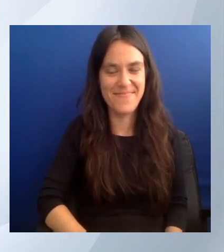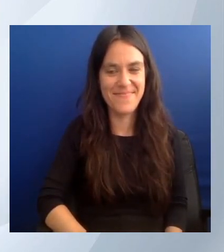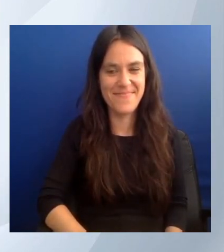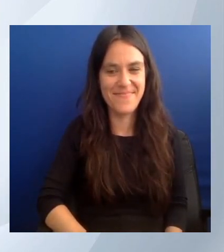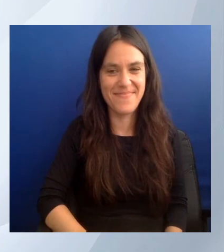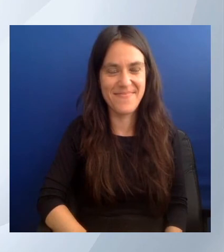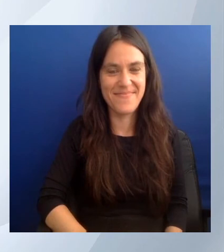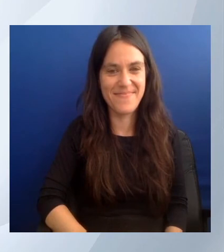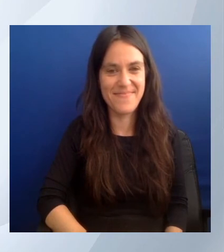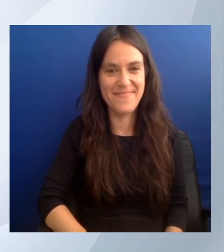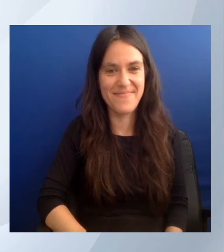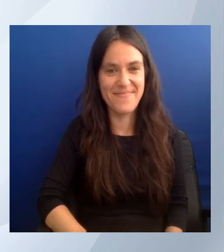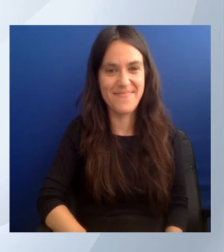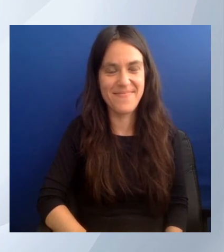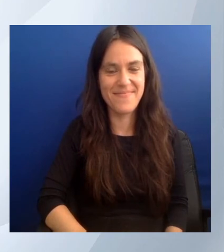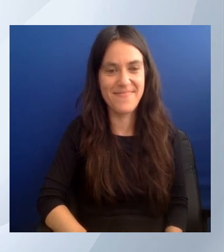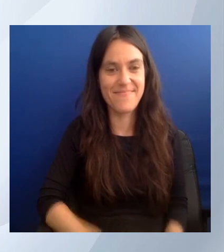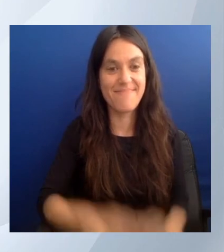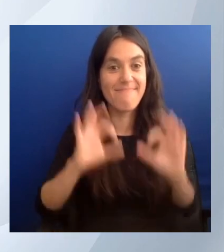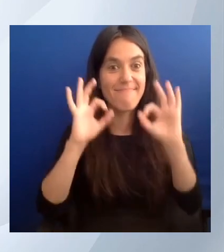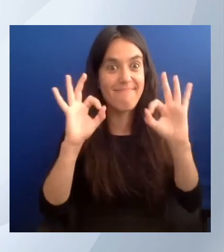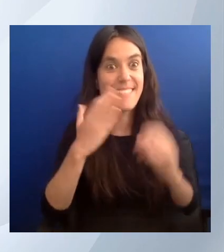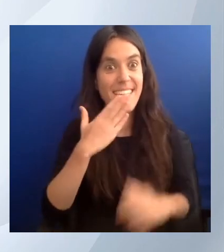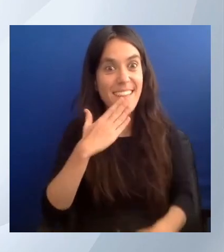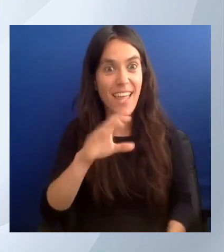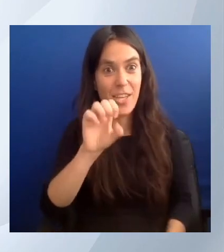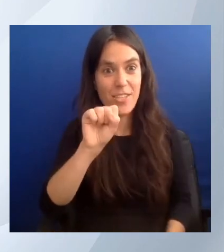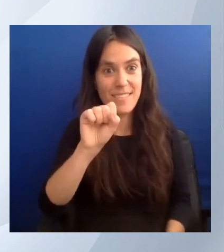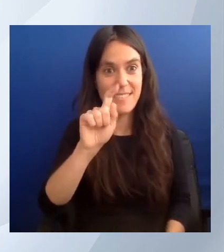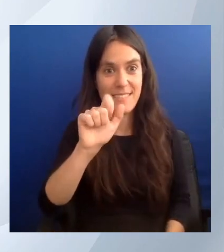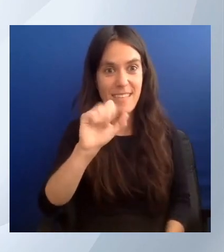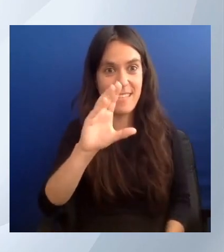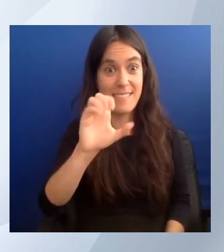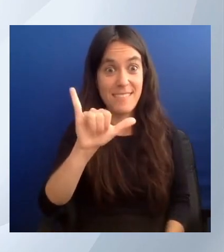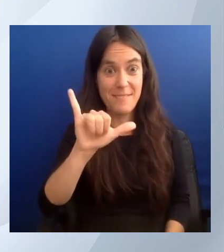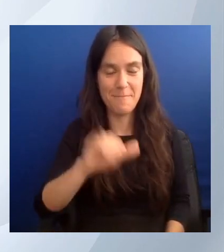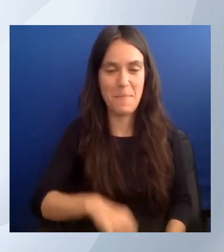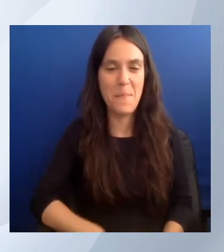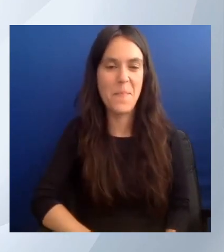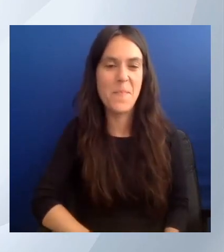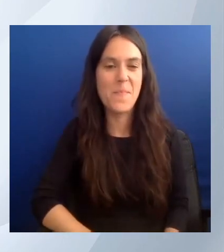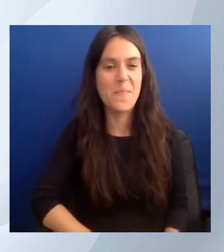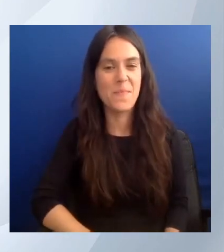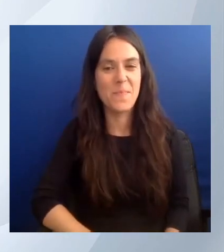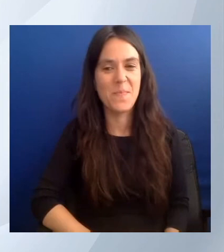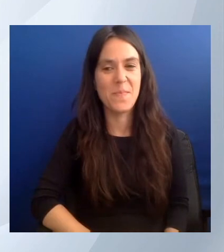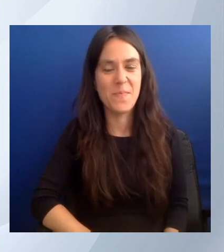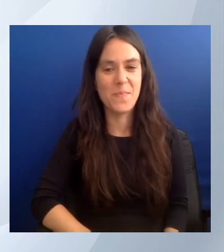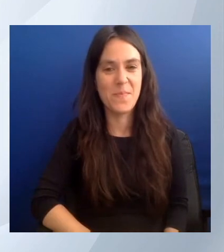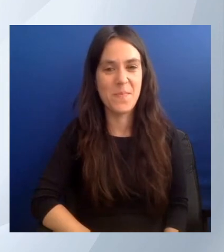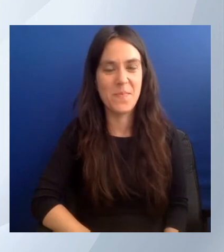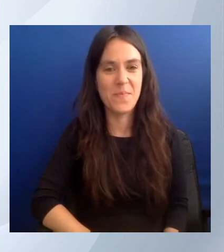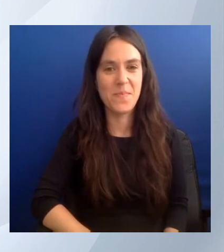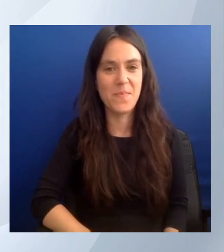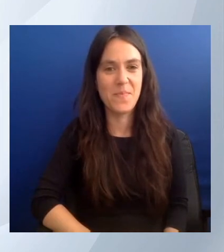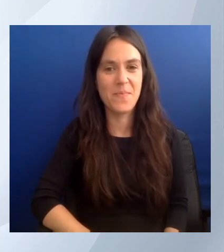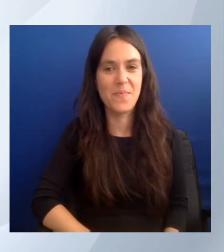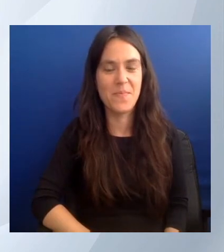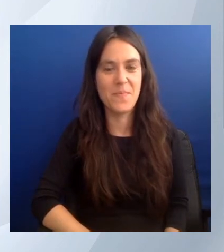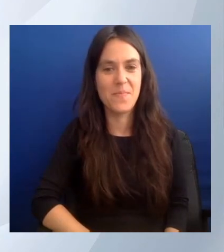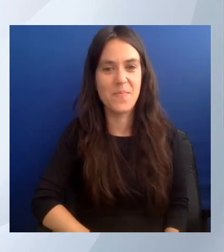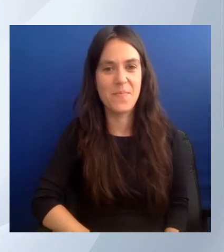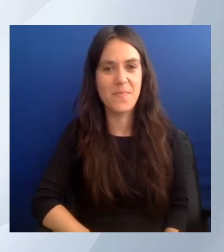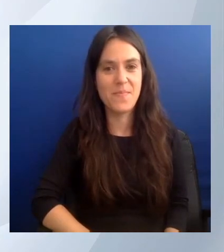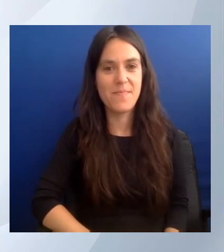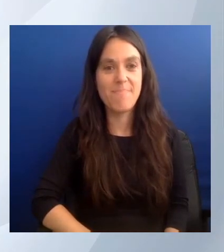Yes, and thank you, Stacy. And try not to trip over again. Yes, of course. Thank you, Stacy. This was really an